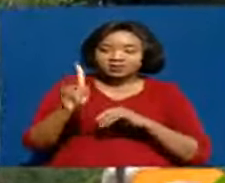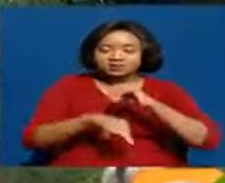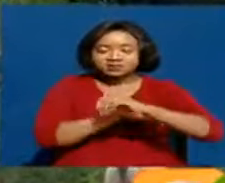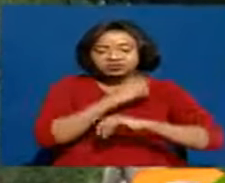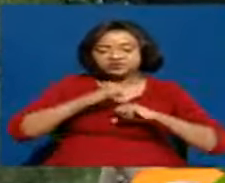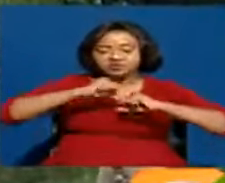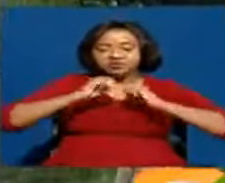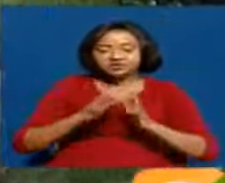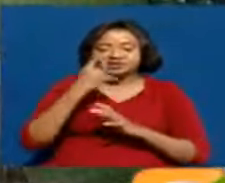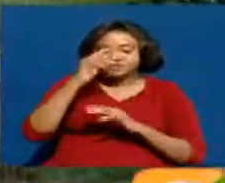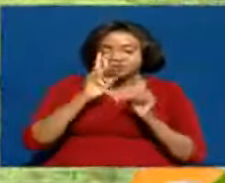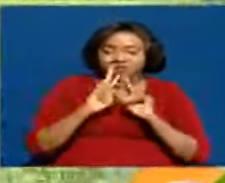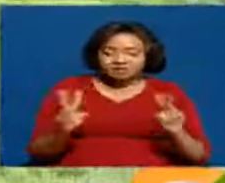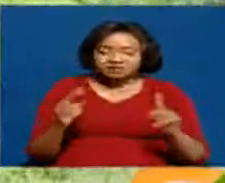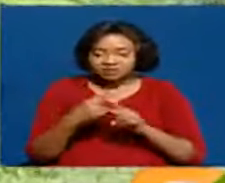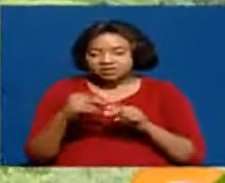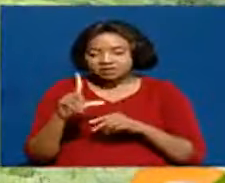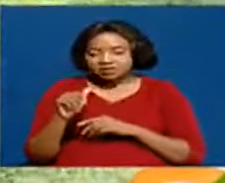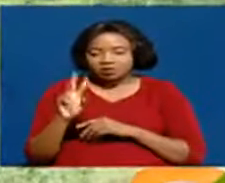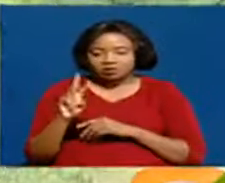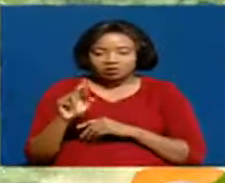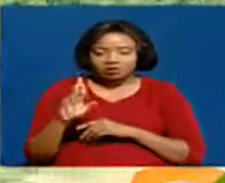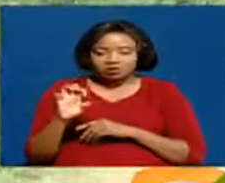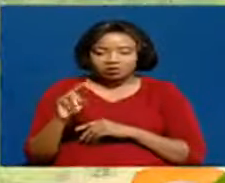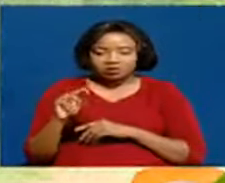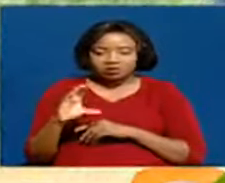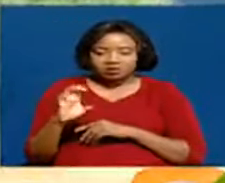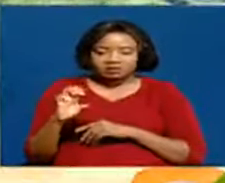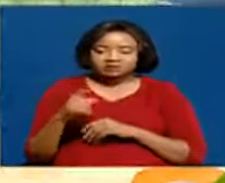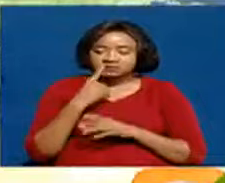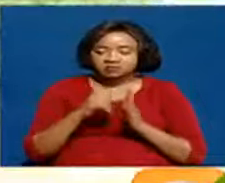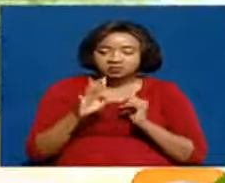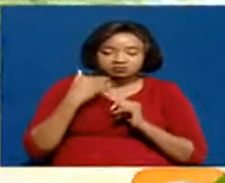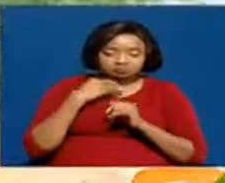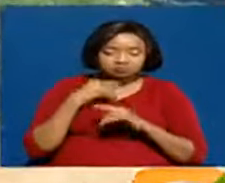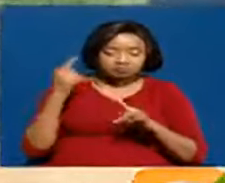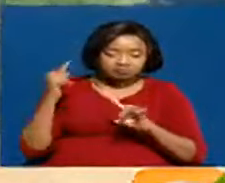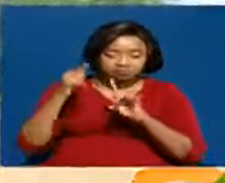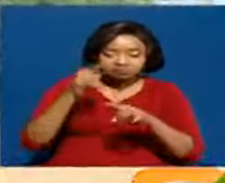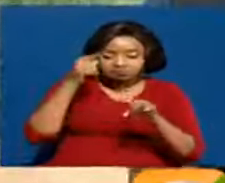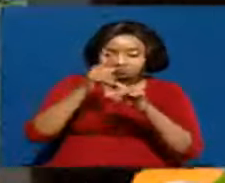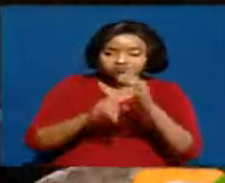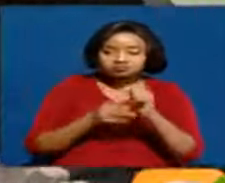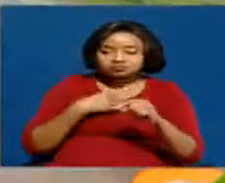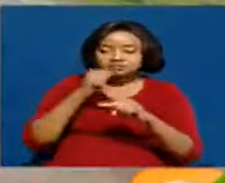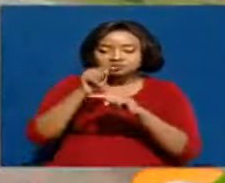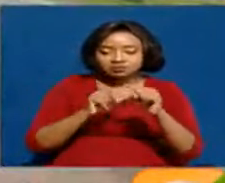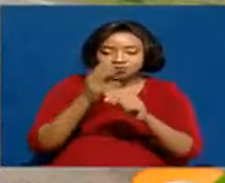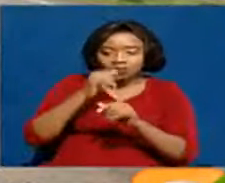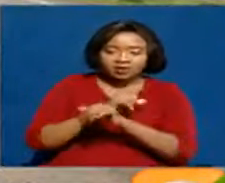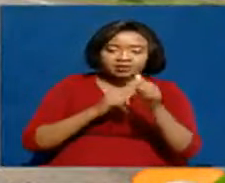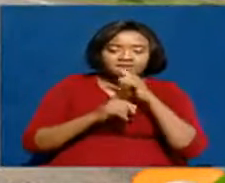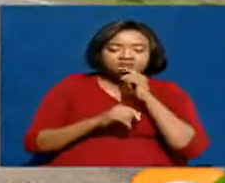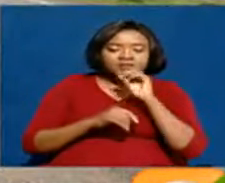in charge of peace, Lawrence Mutwol, the bandits were on a revenge mission after another man from West Pokot was killed